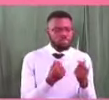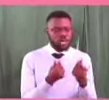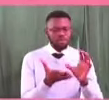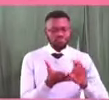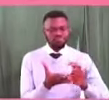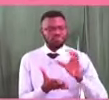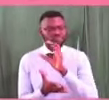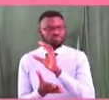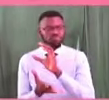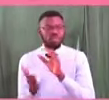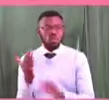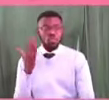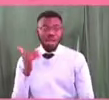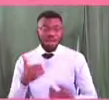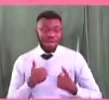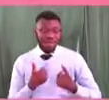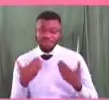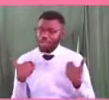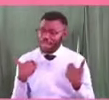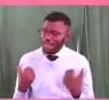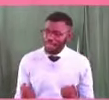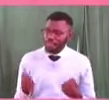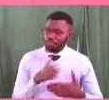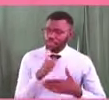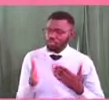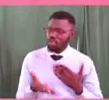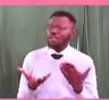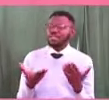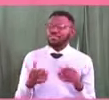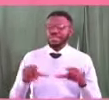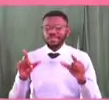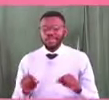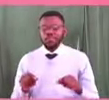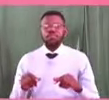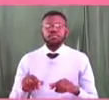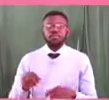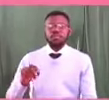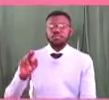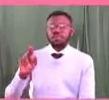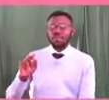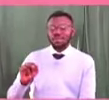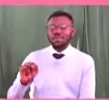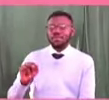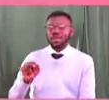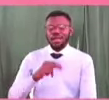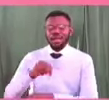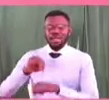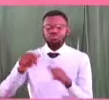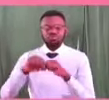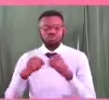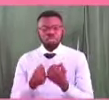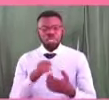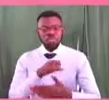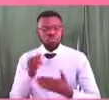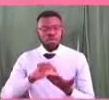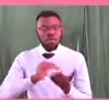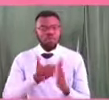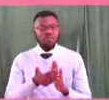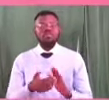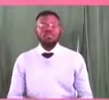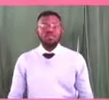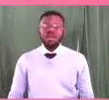the introduction of subsidized health insurance cover through the National Social Insurance Fund. National Health